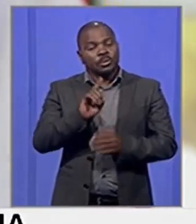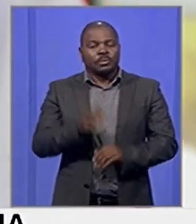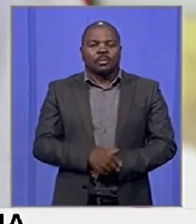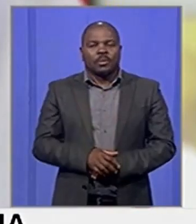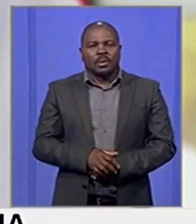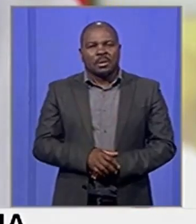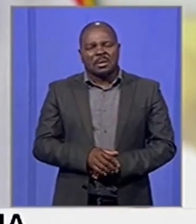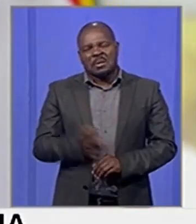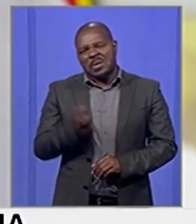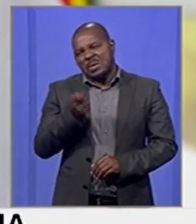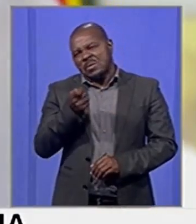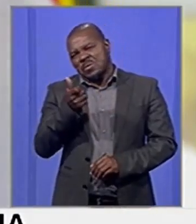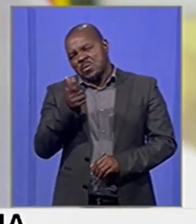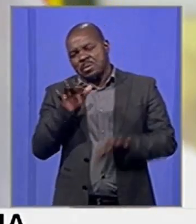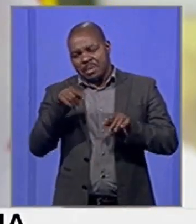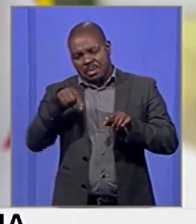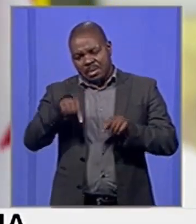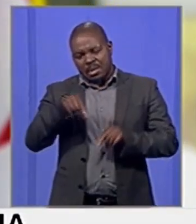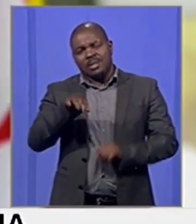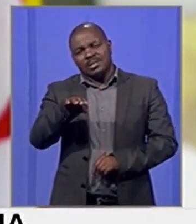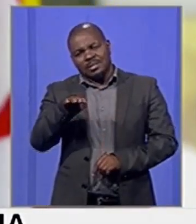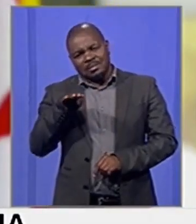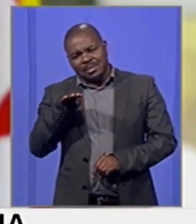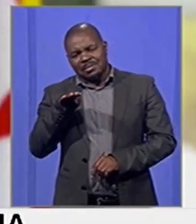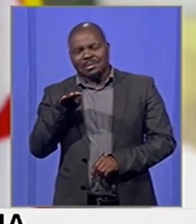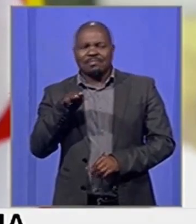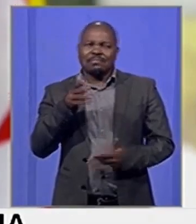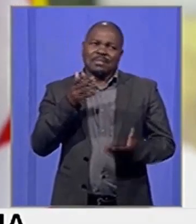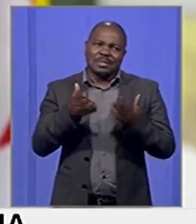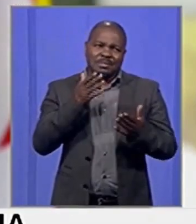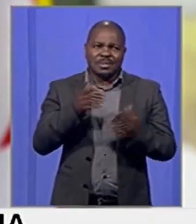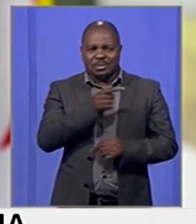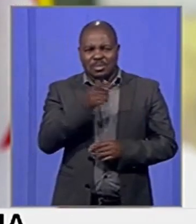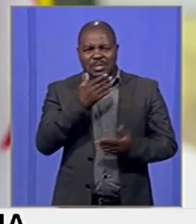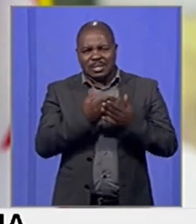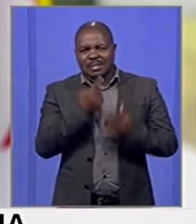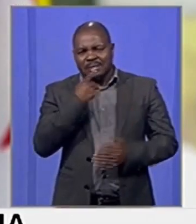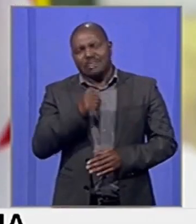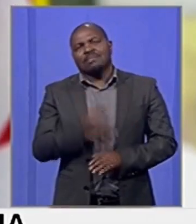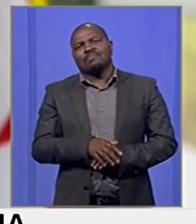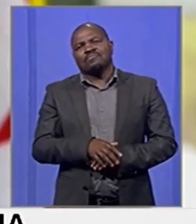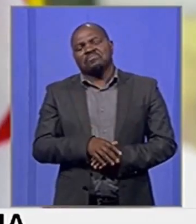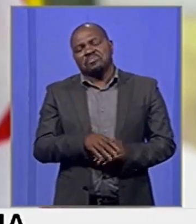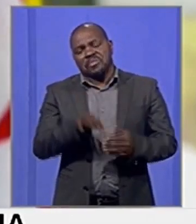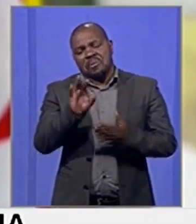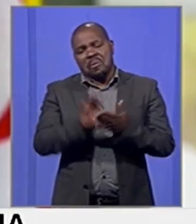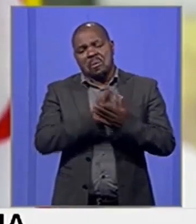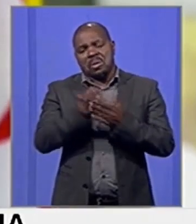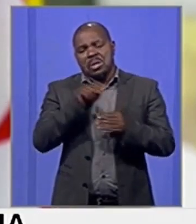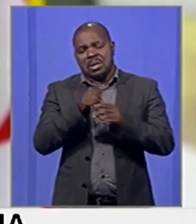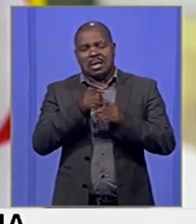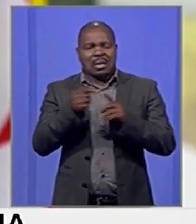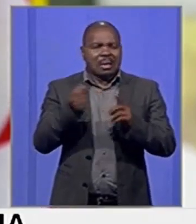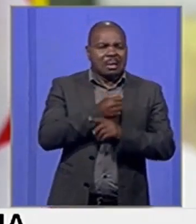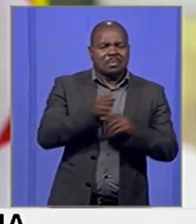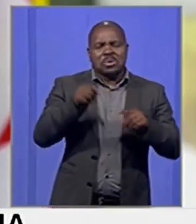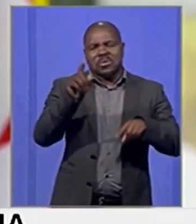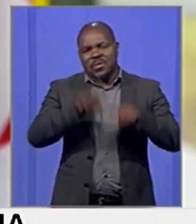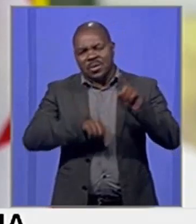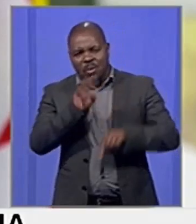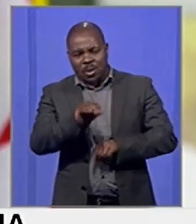people in this country will say that the elections were marred by any violence, because there was